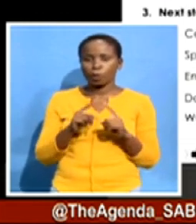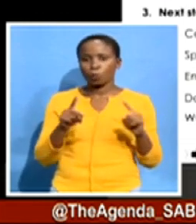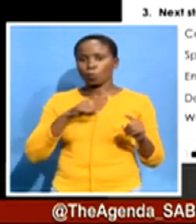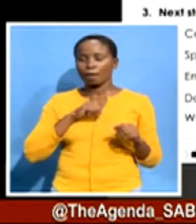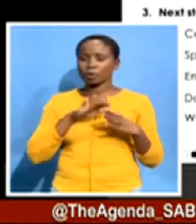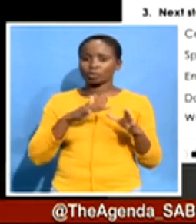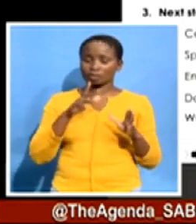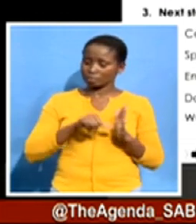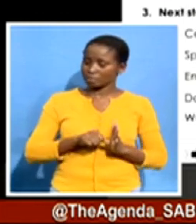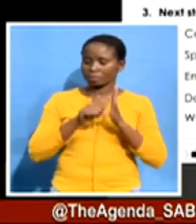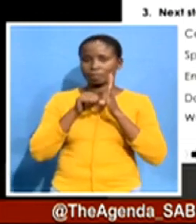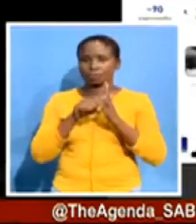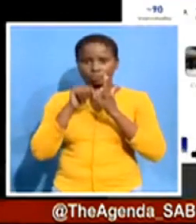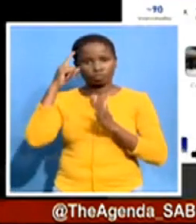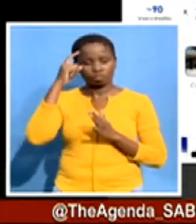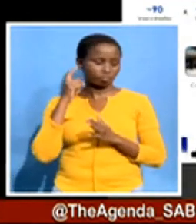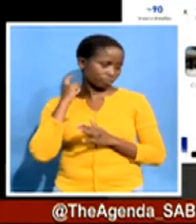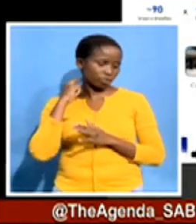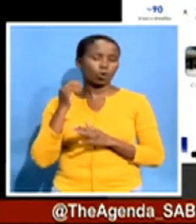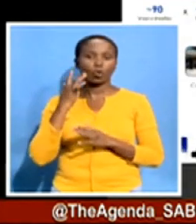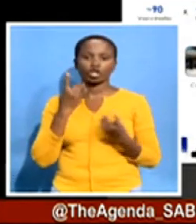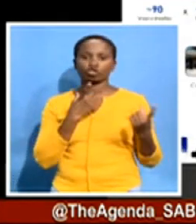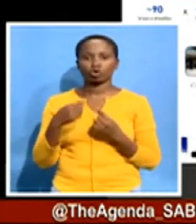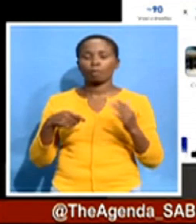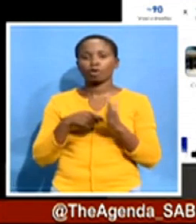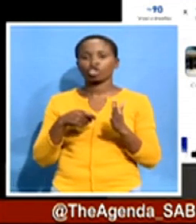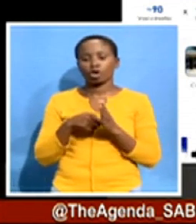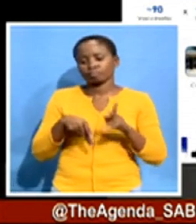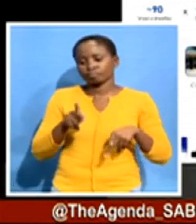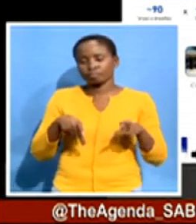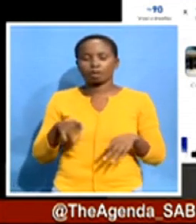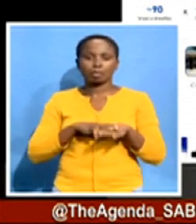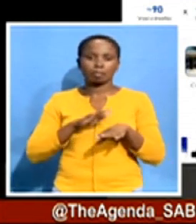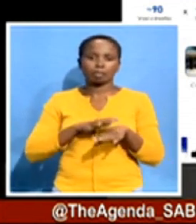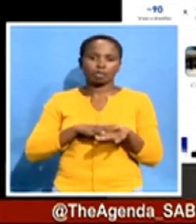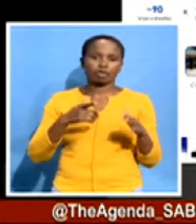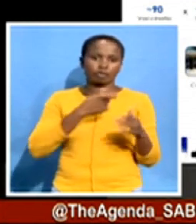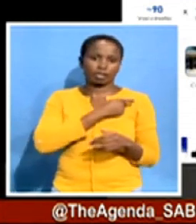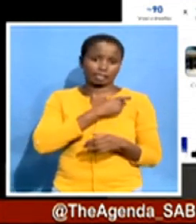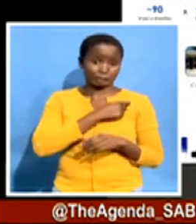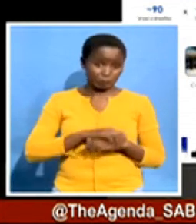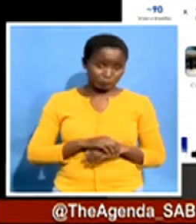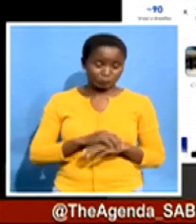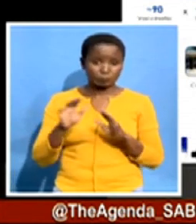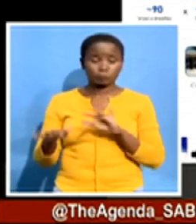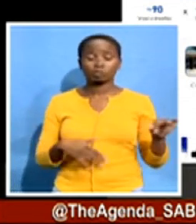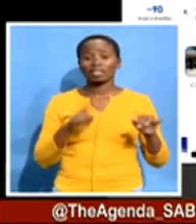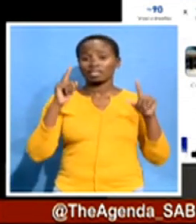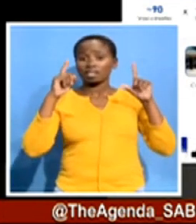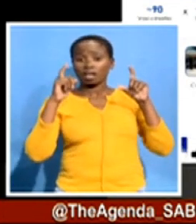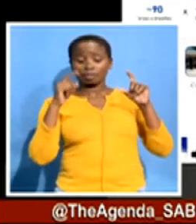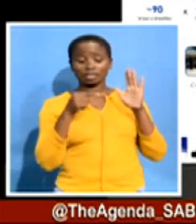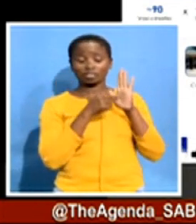direct procurement of vaccines. This is the picture. We are planning for